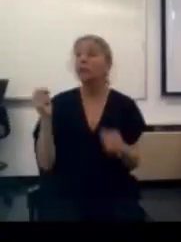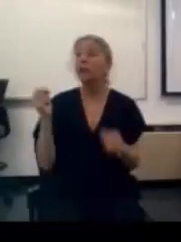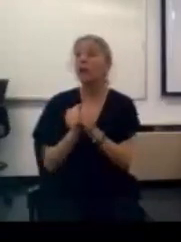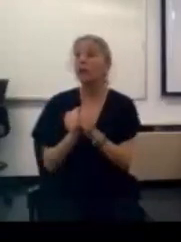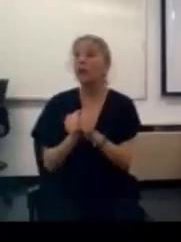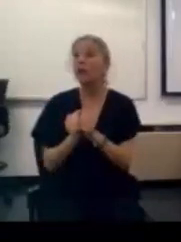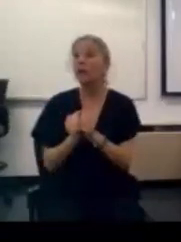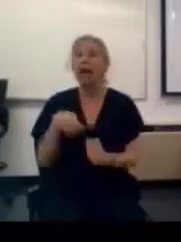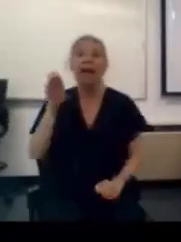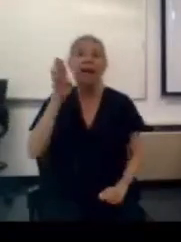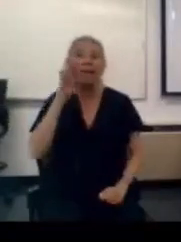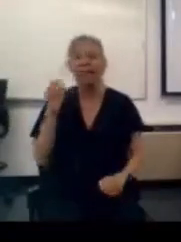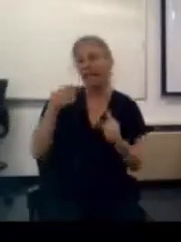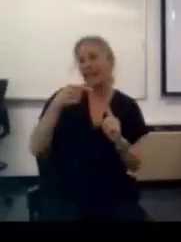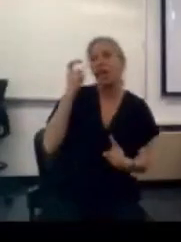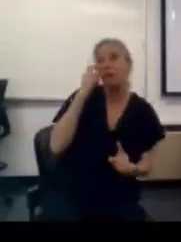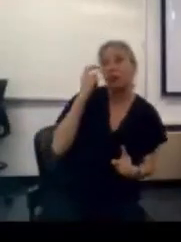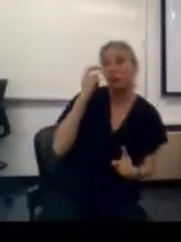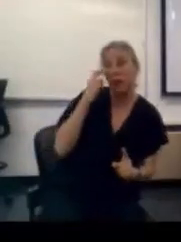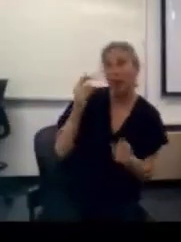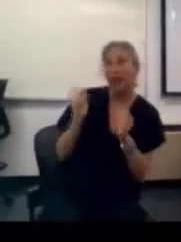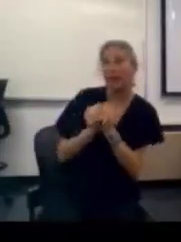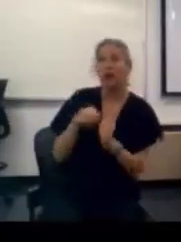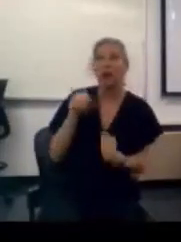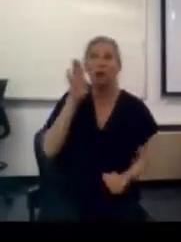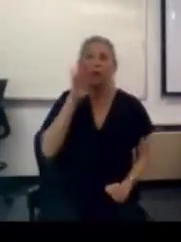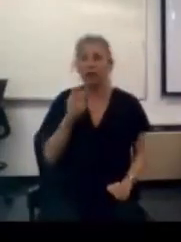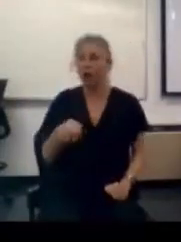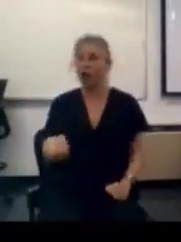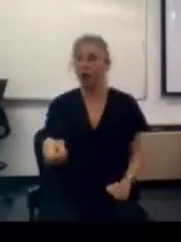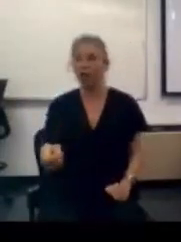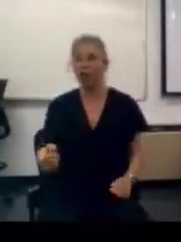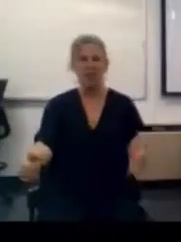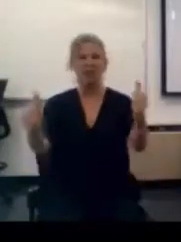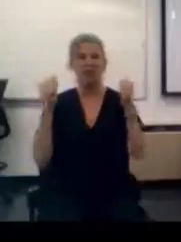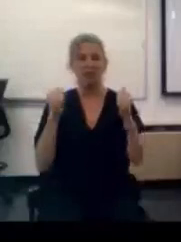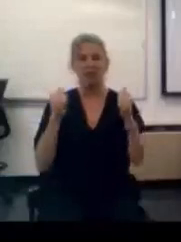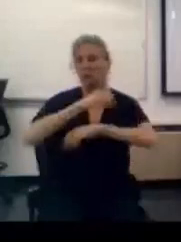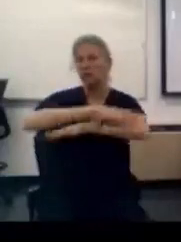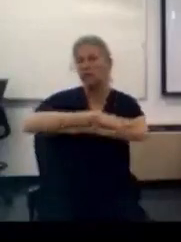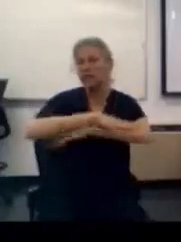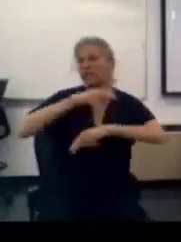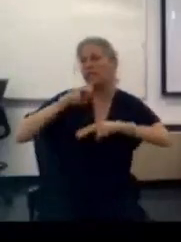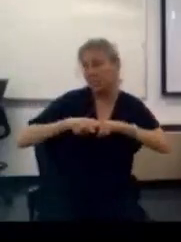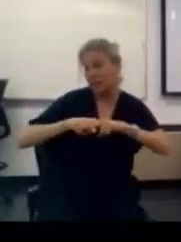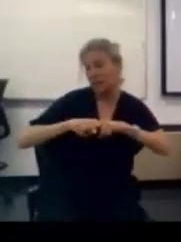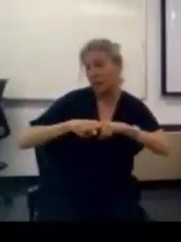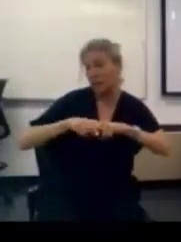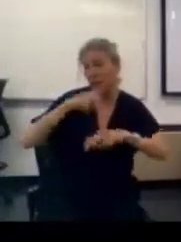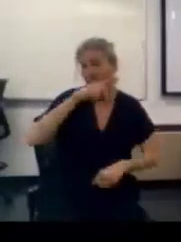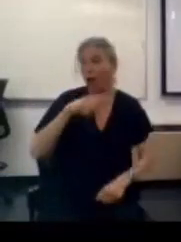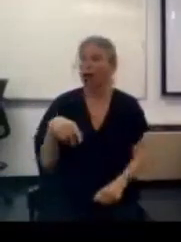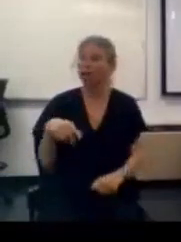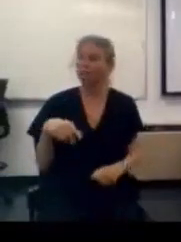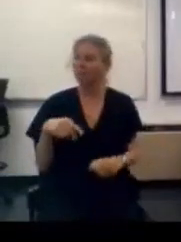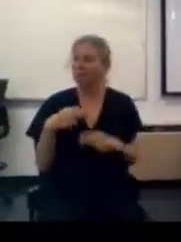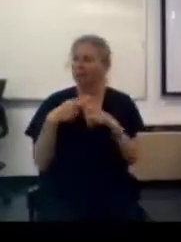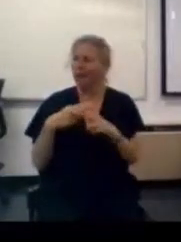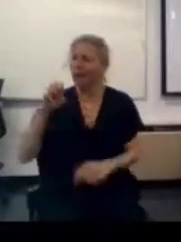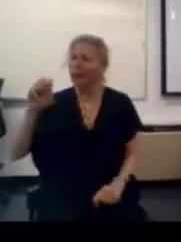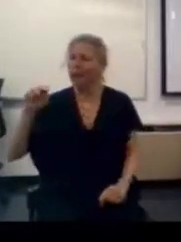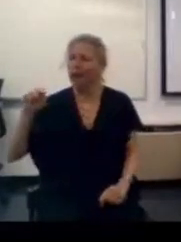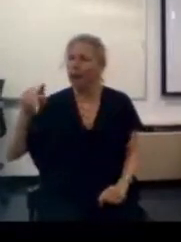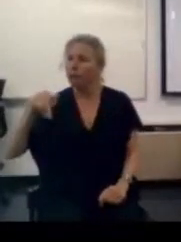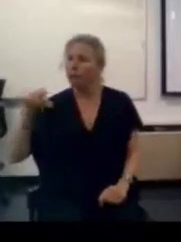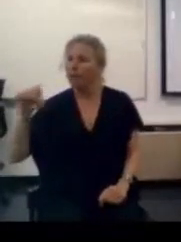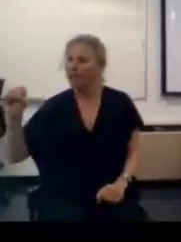to a restaurant with his service dog, and Matt was blind, and they had refused to see him because of Compass. For those